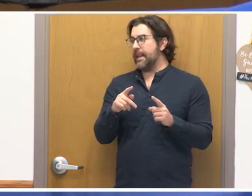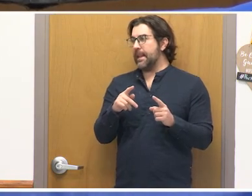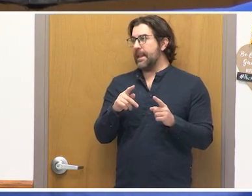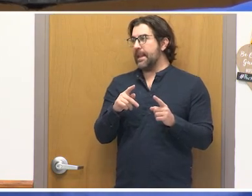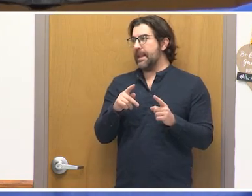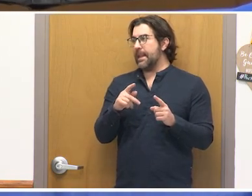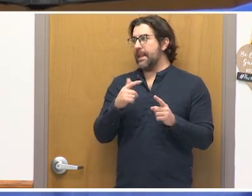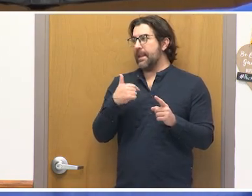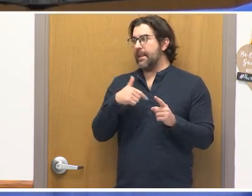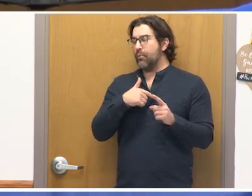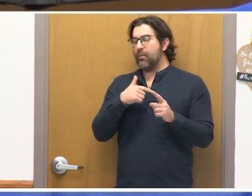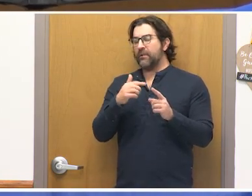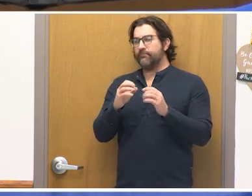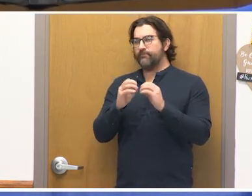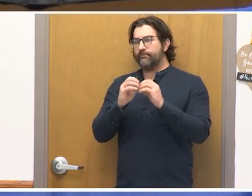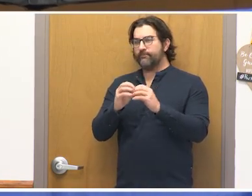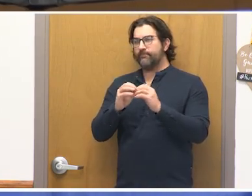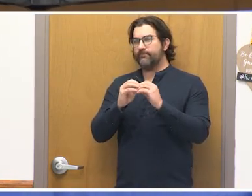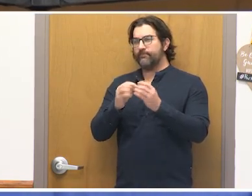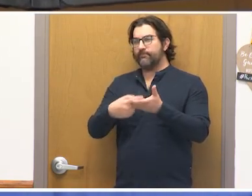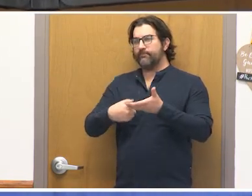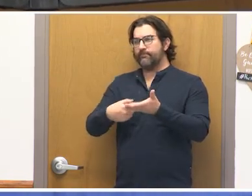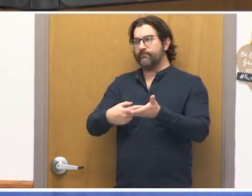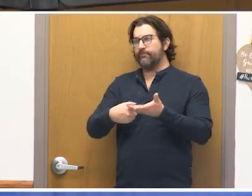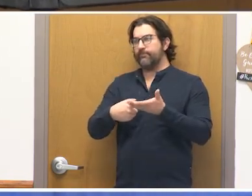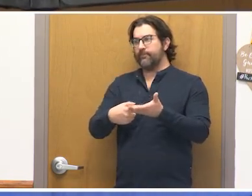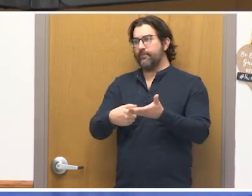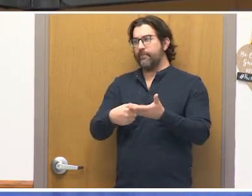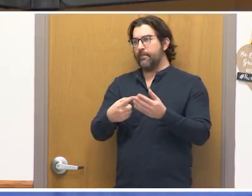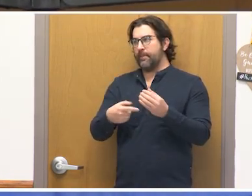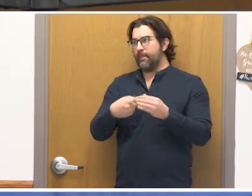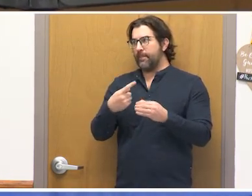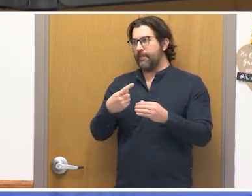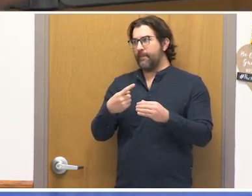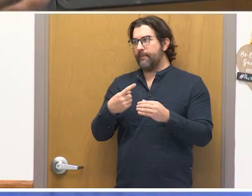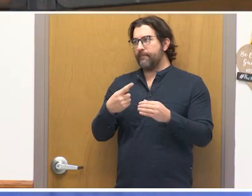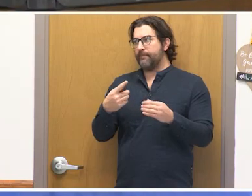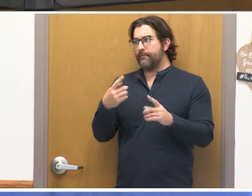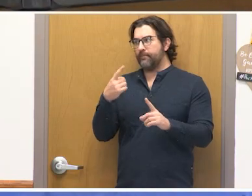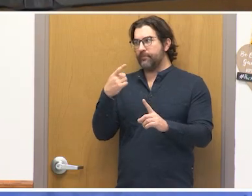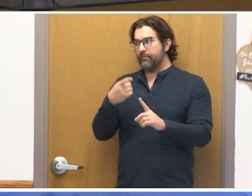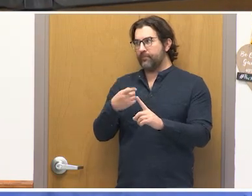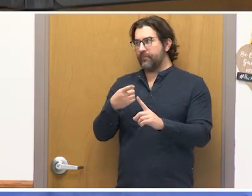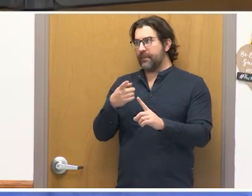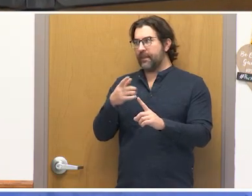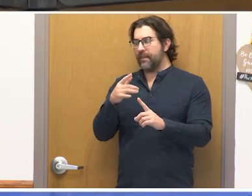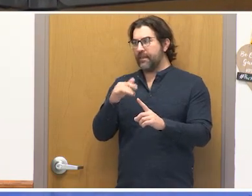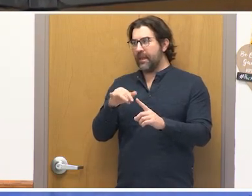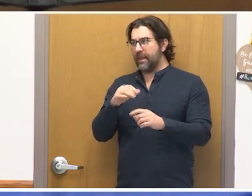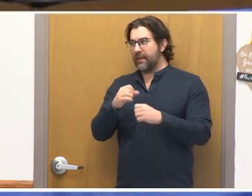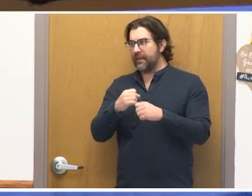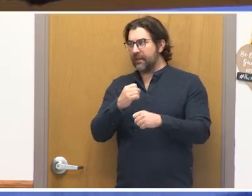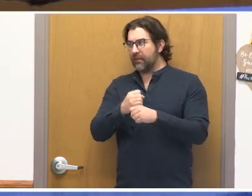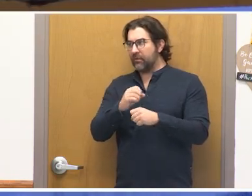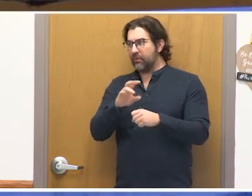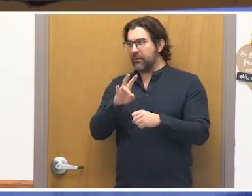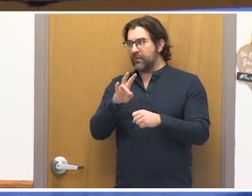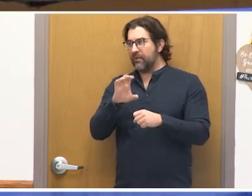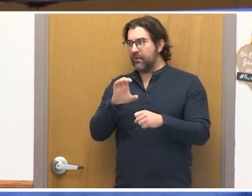And we had several conversations around, like, long story short, that specific year there was 700 traffic